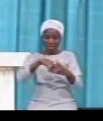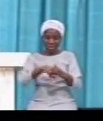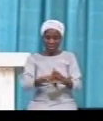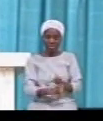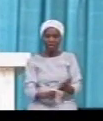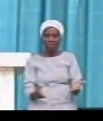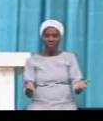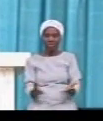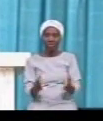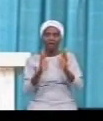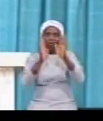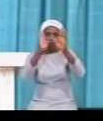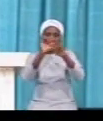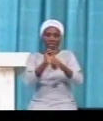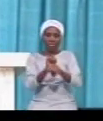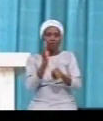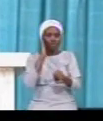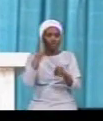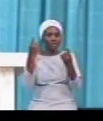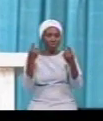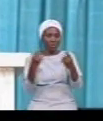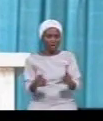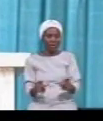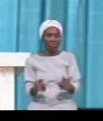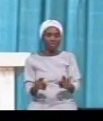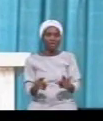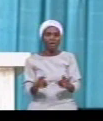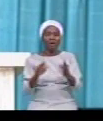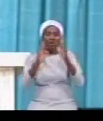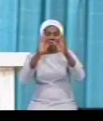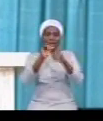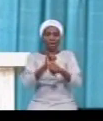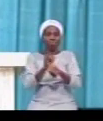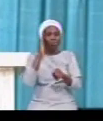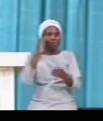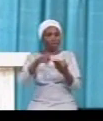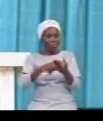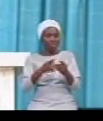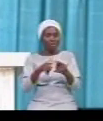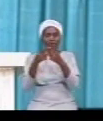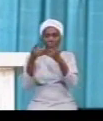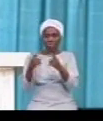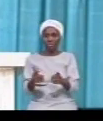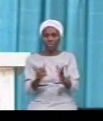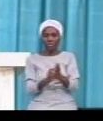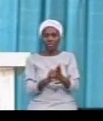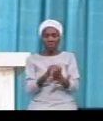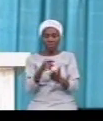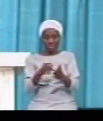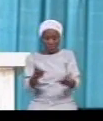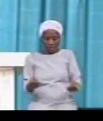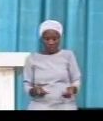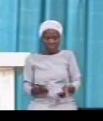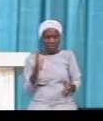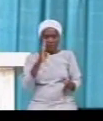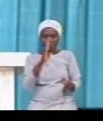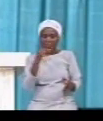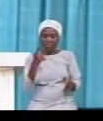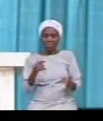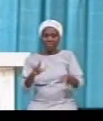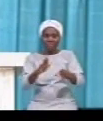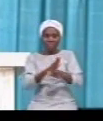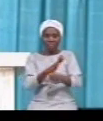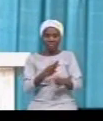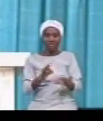will be happening. Just merely coming in this place, the miracles will begin to happen. That the place will be the atmosphere of miracles. That